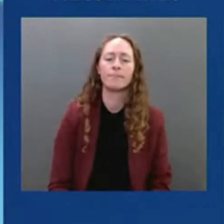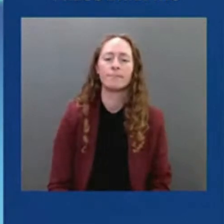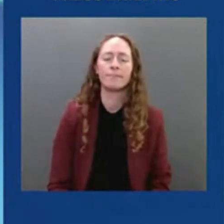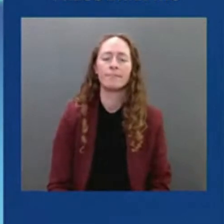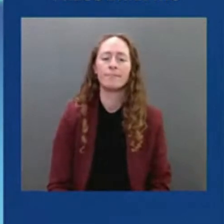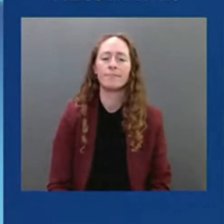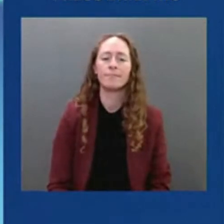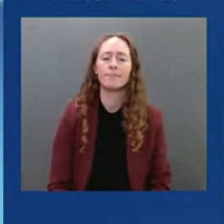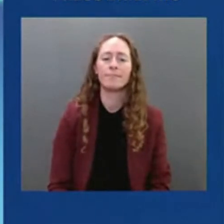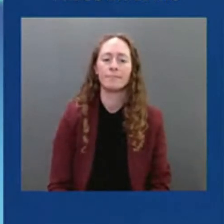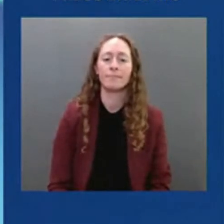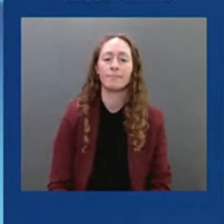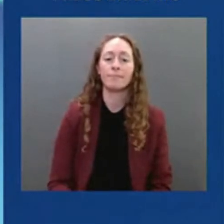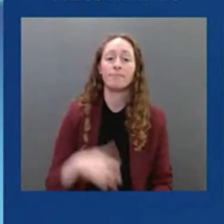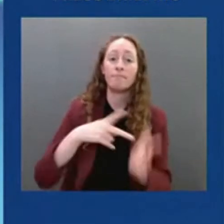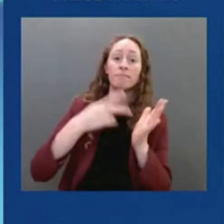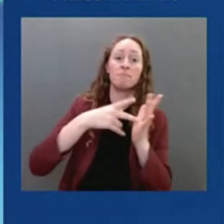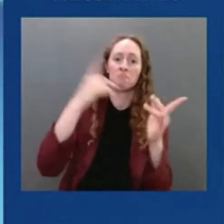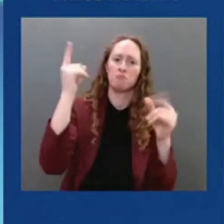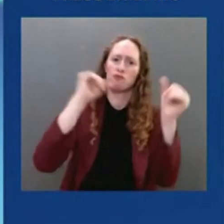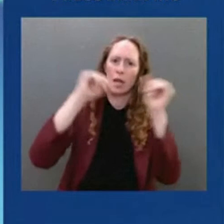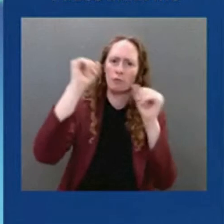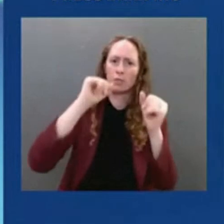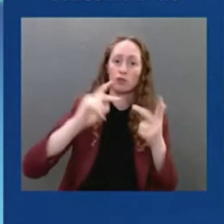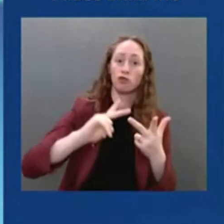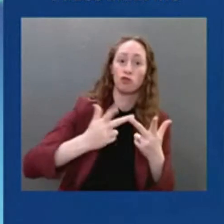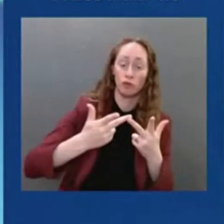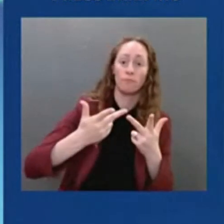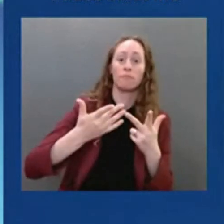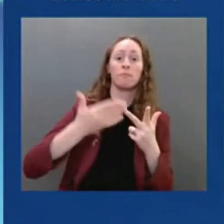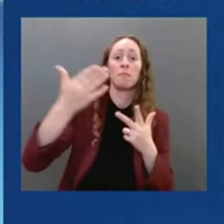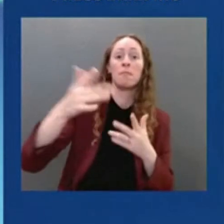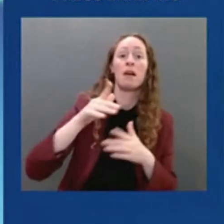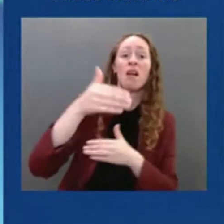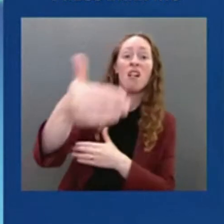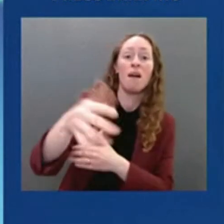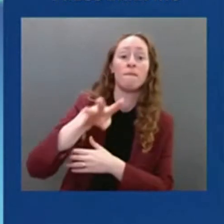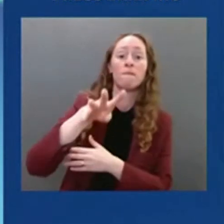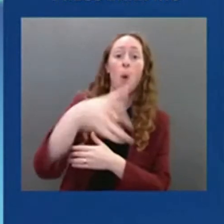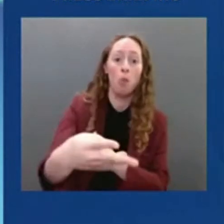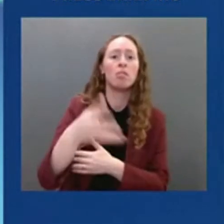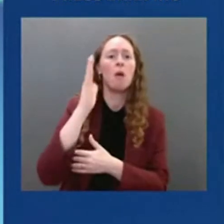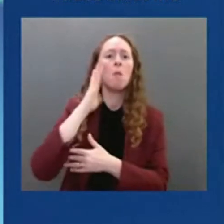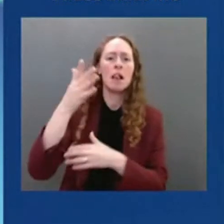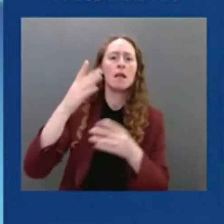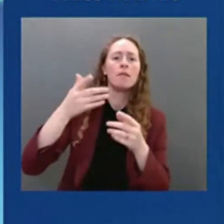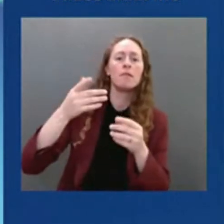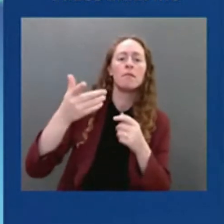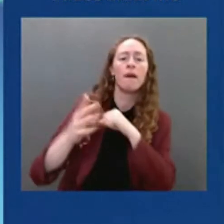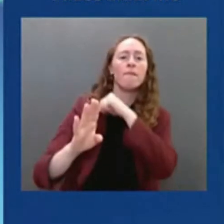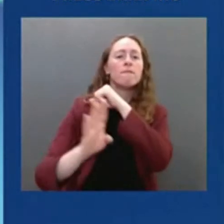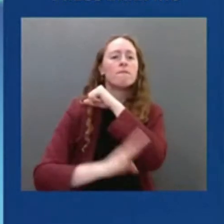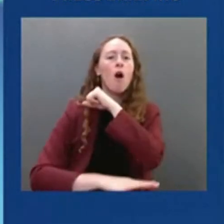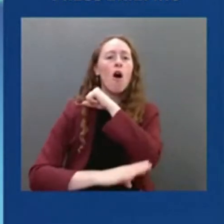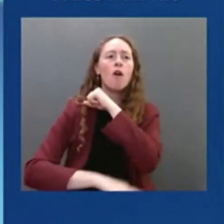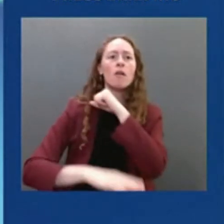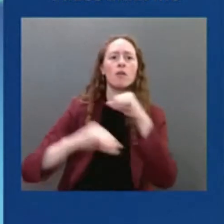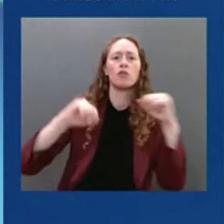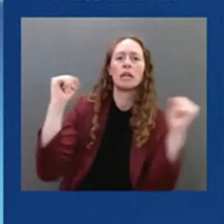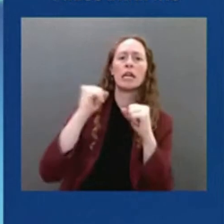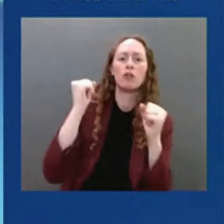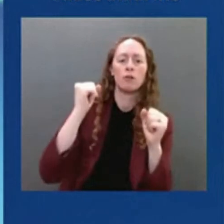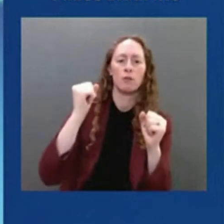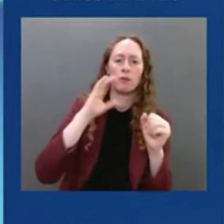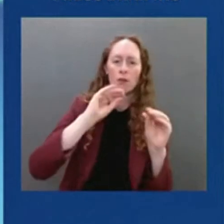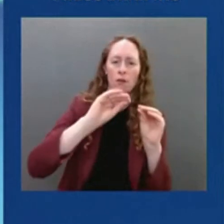who are 50 years of age or older, my message is simple. If you have not gotten a vaccine shot in the